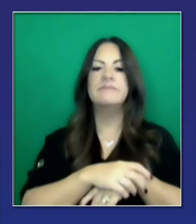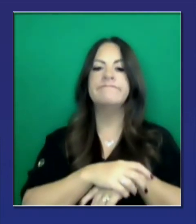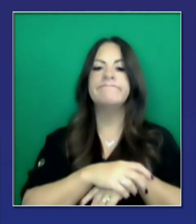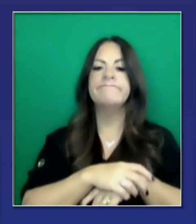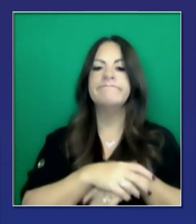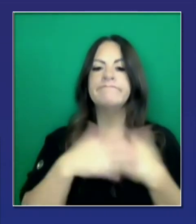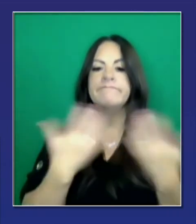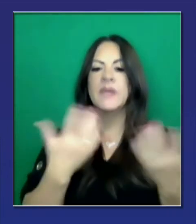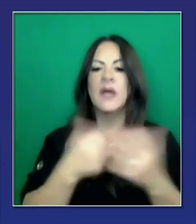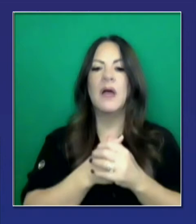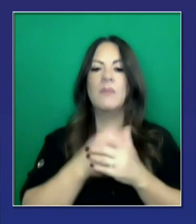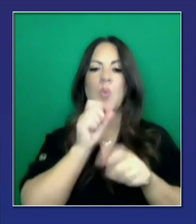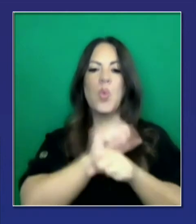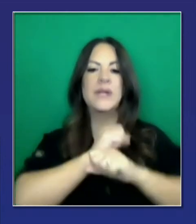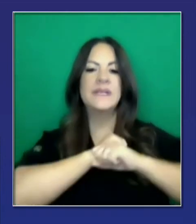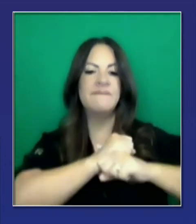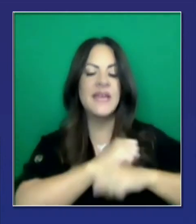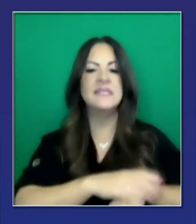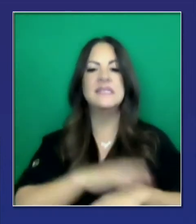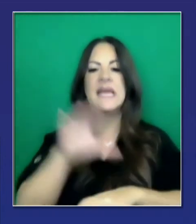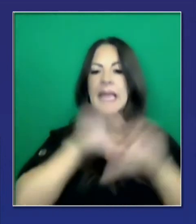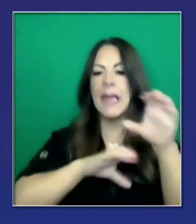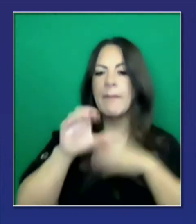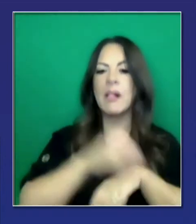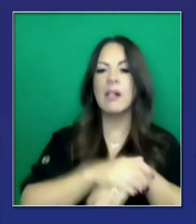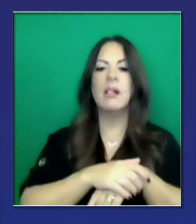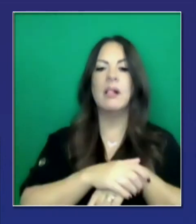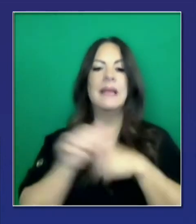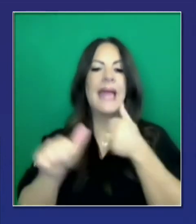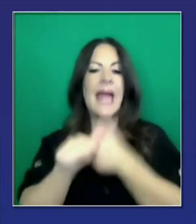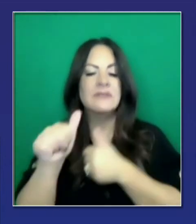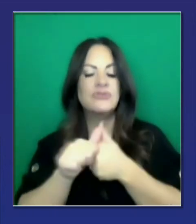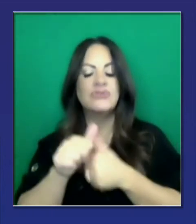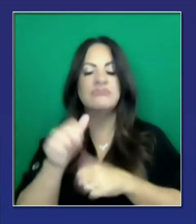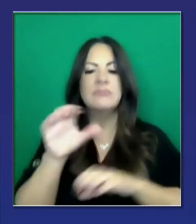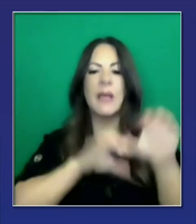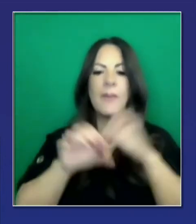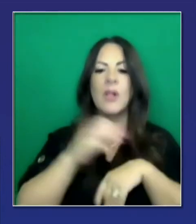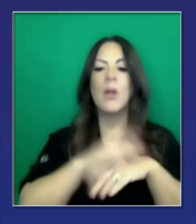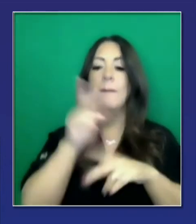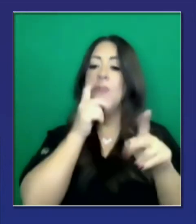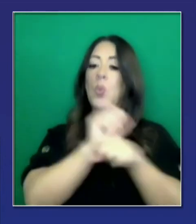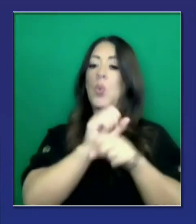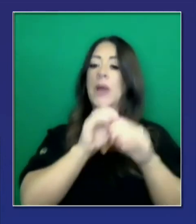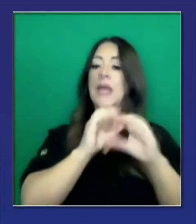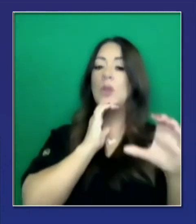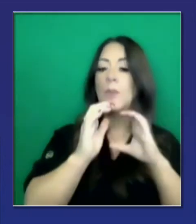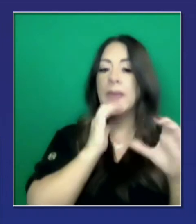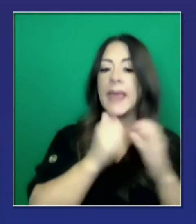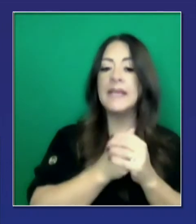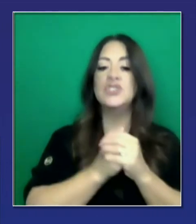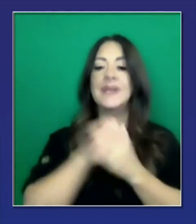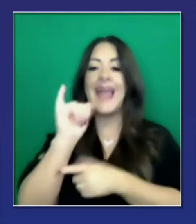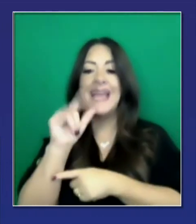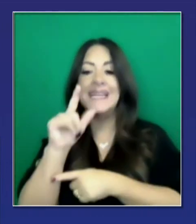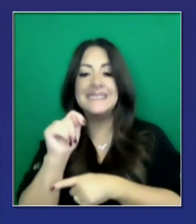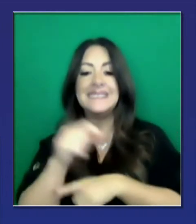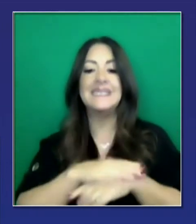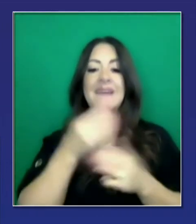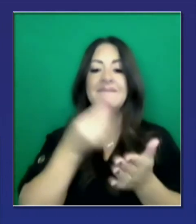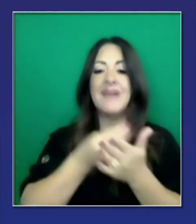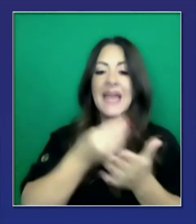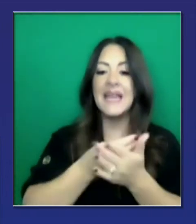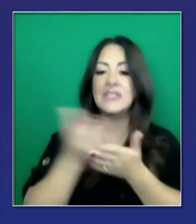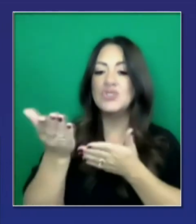service providers, IT, financial services that, again, are high impact. So that will be part of the conversation. The